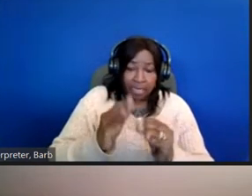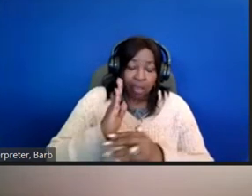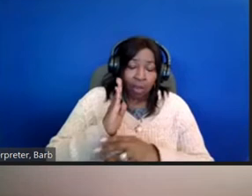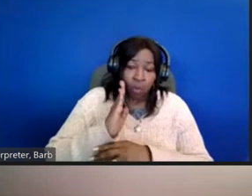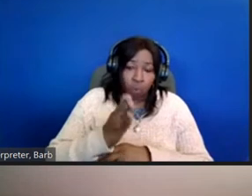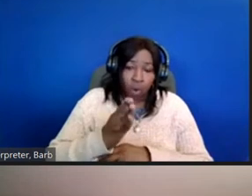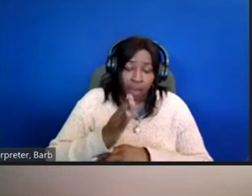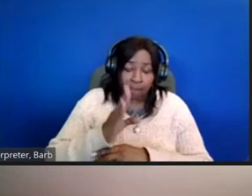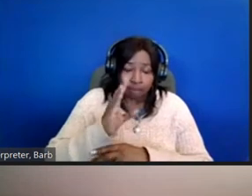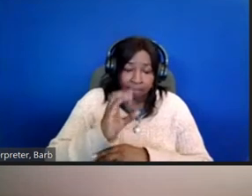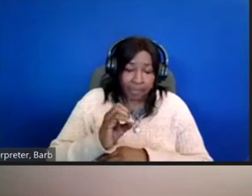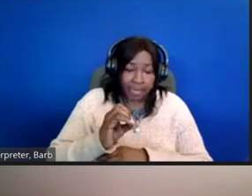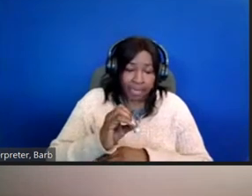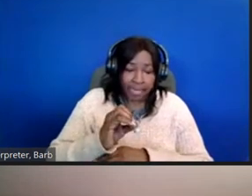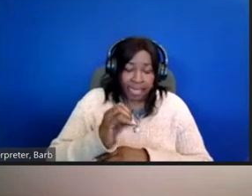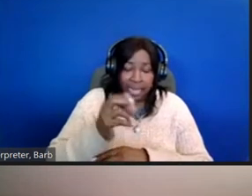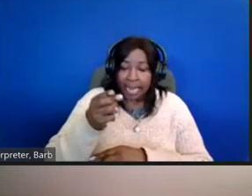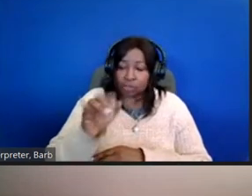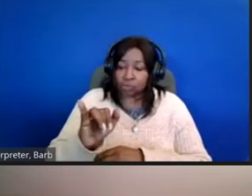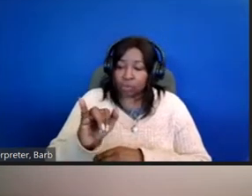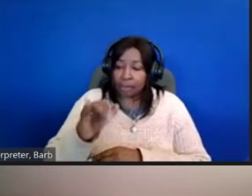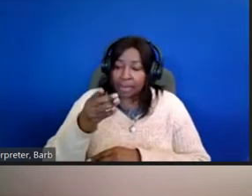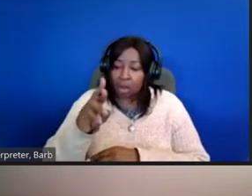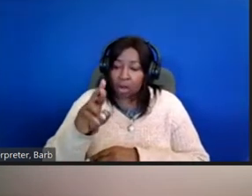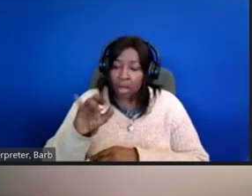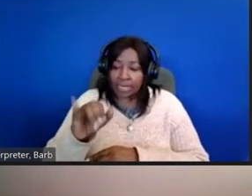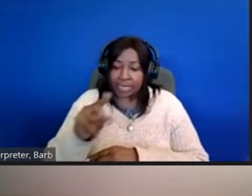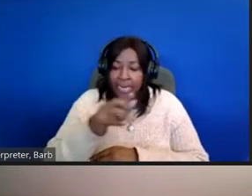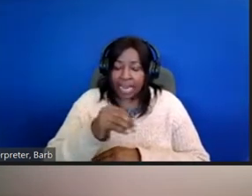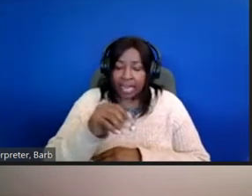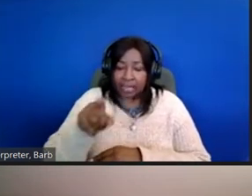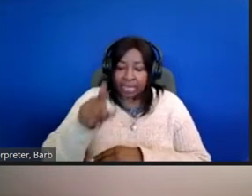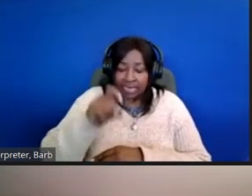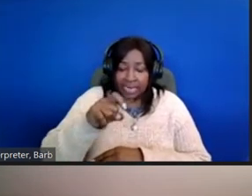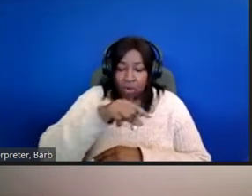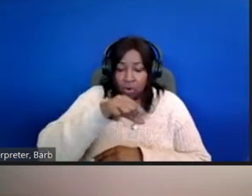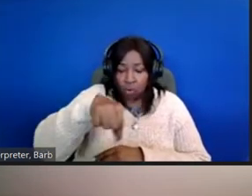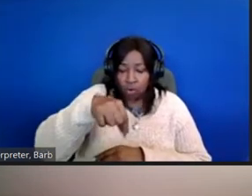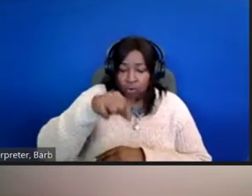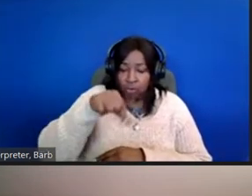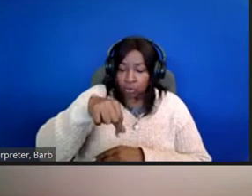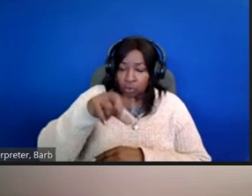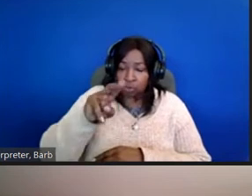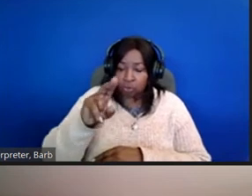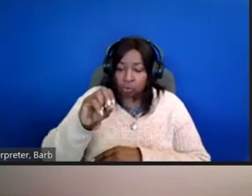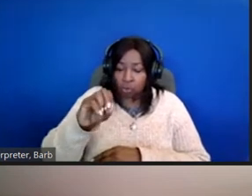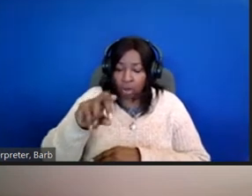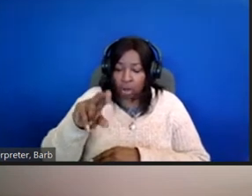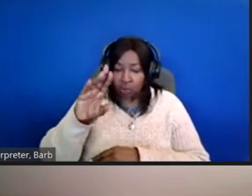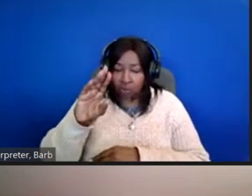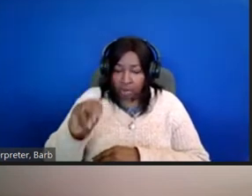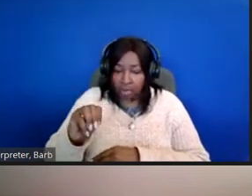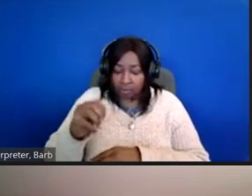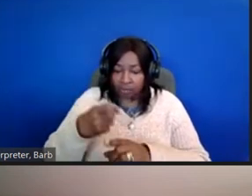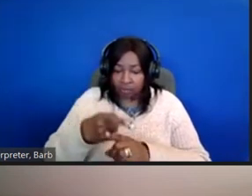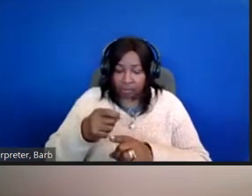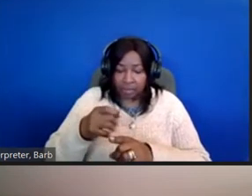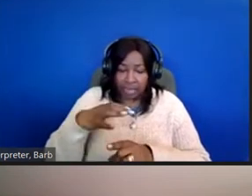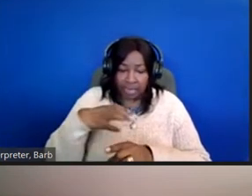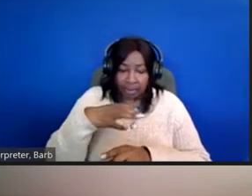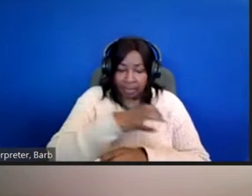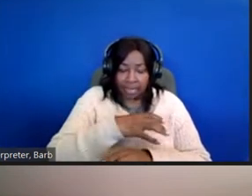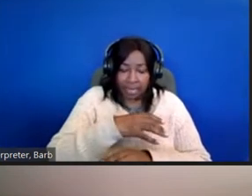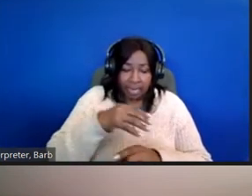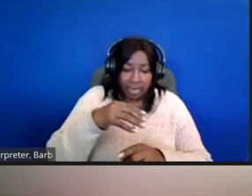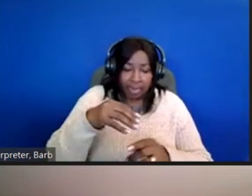be hybrid, and there'll be a need of a quorum on site from committee members. So please mark both of those on your